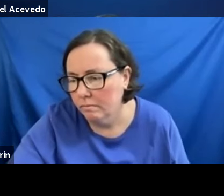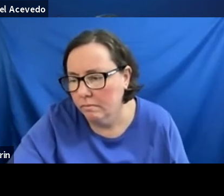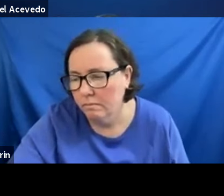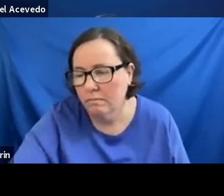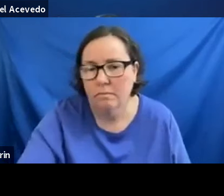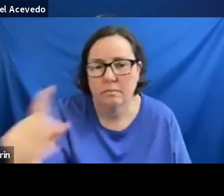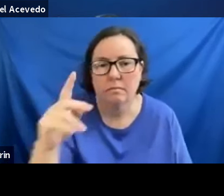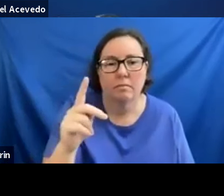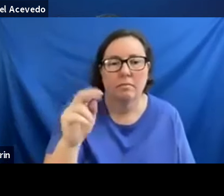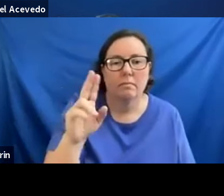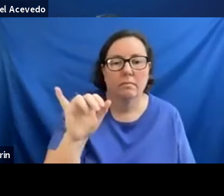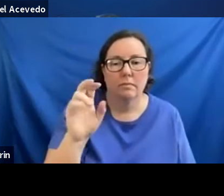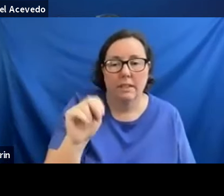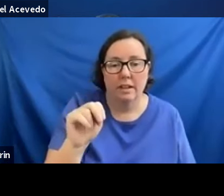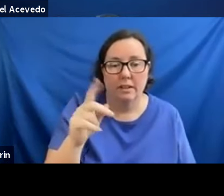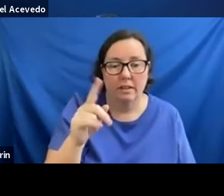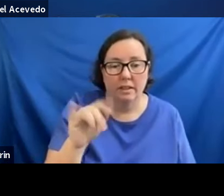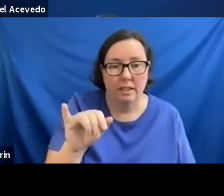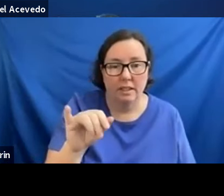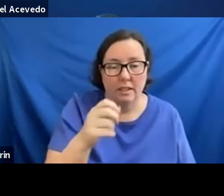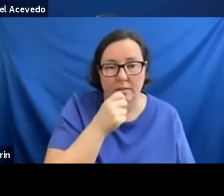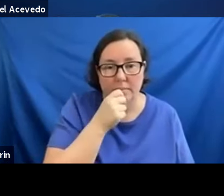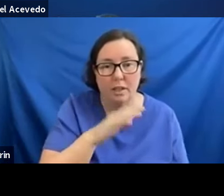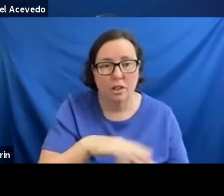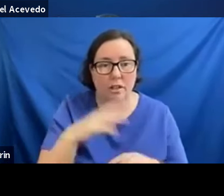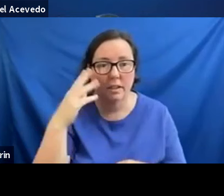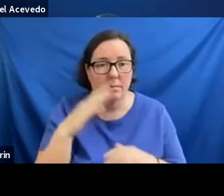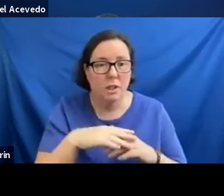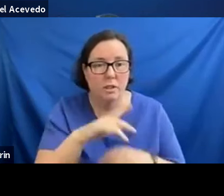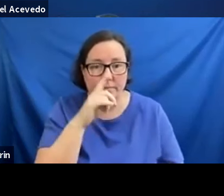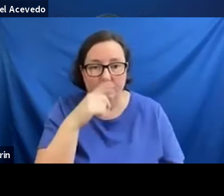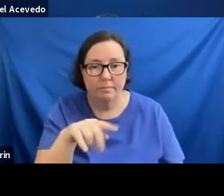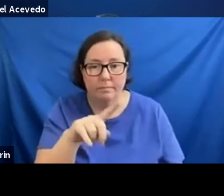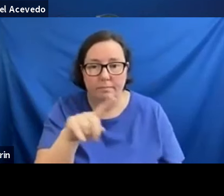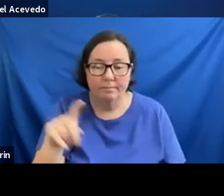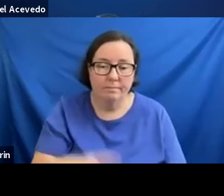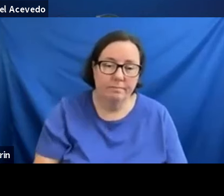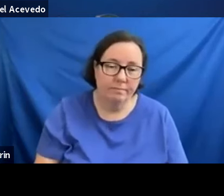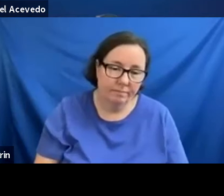Karen, can you please unmute yourself and start your video?